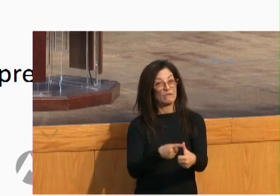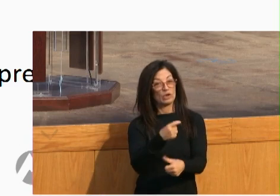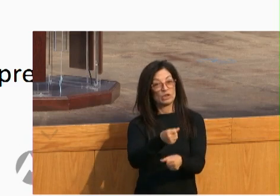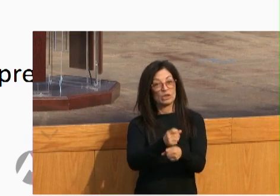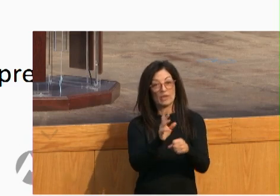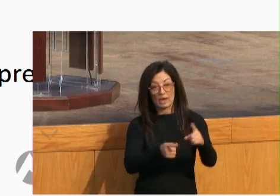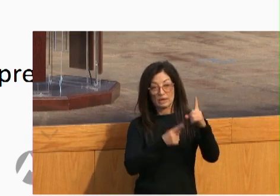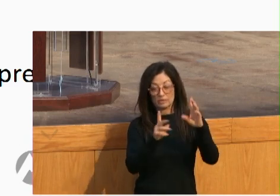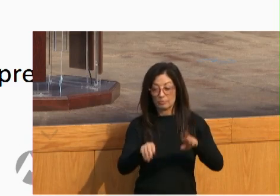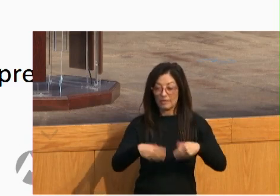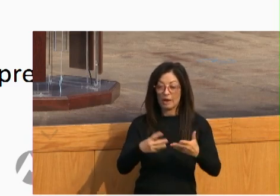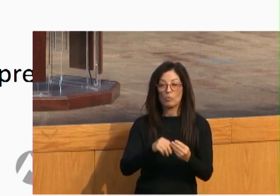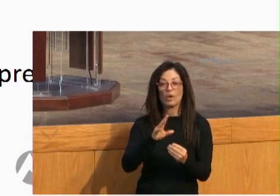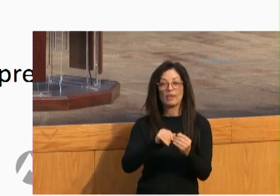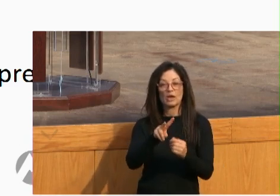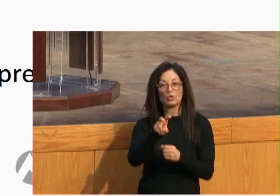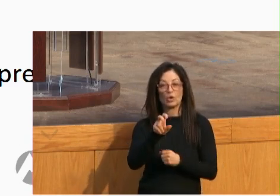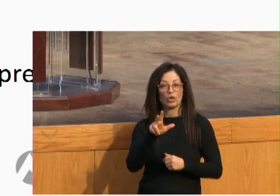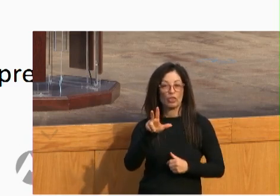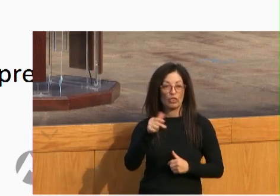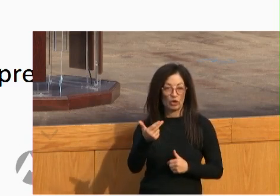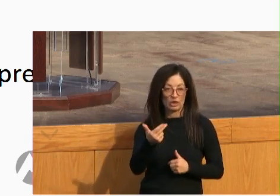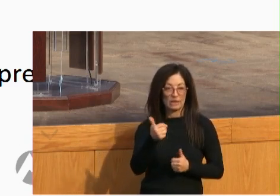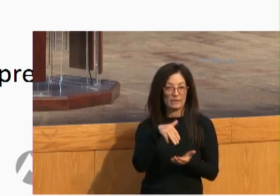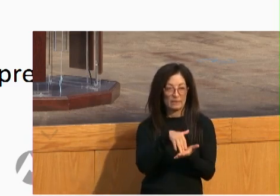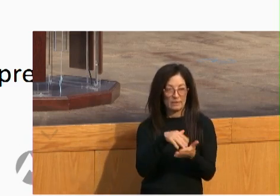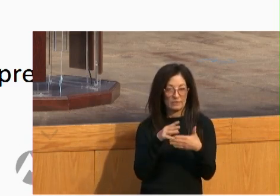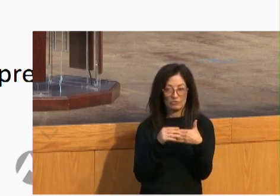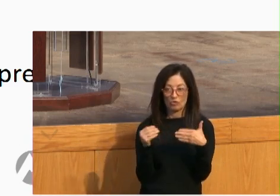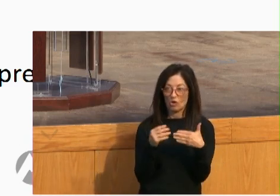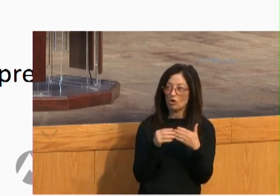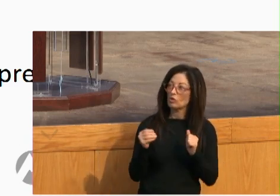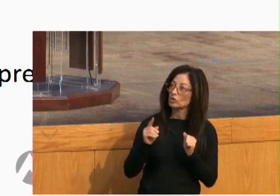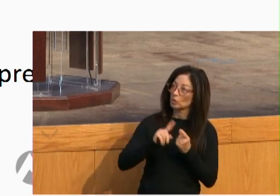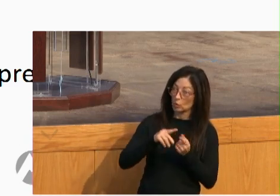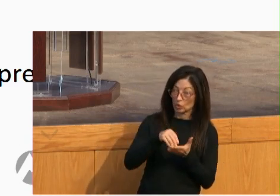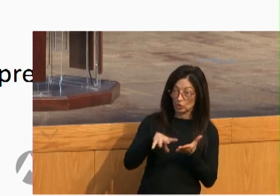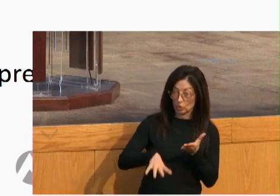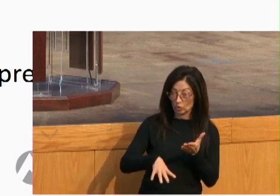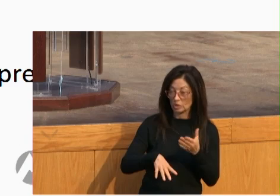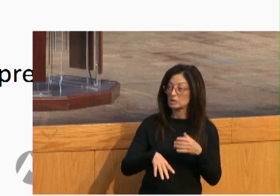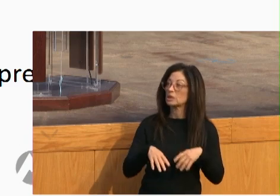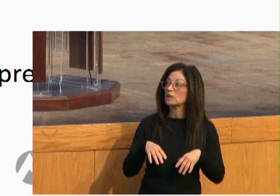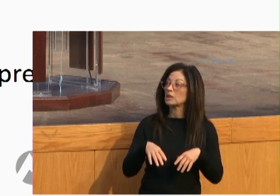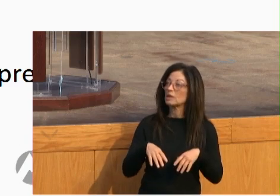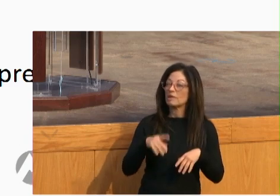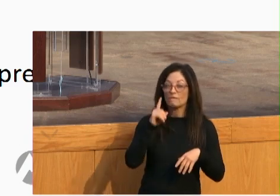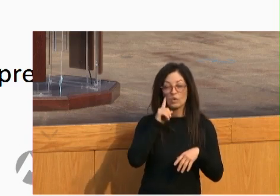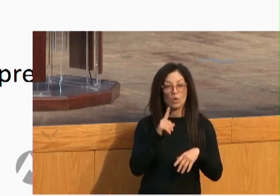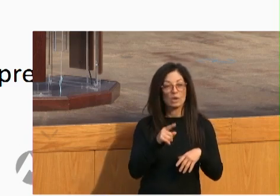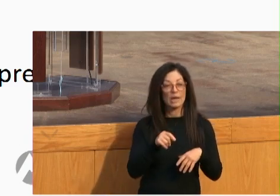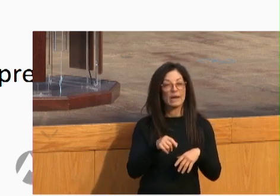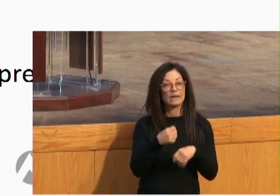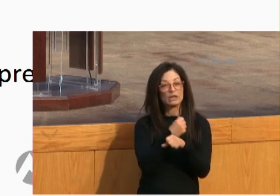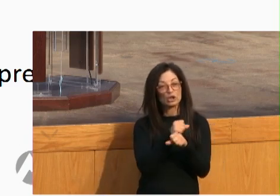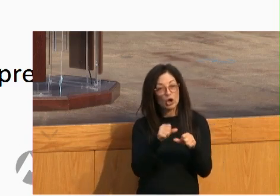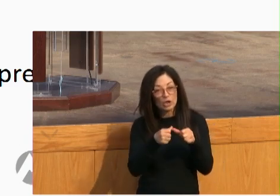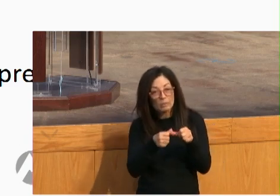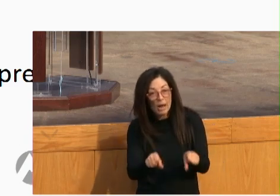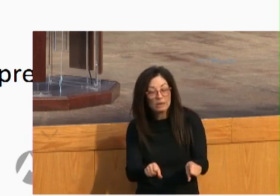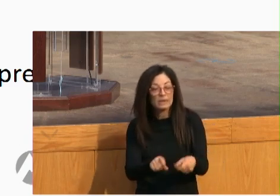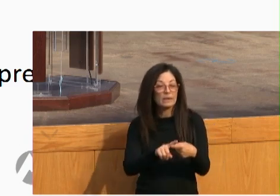initiative has provided over $213,000 to students in the form of security deposits, rent,